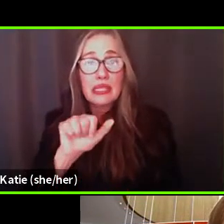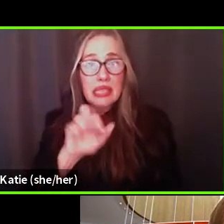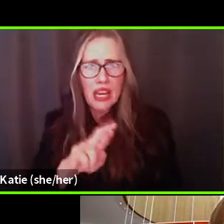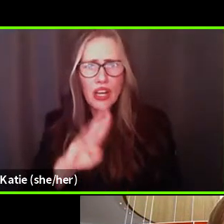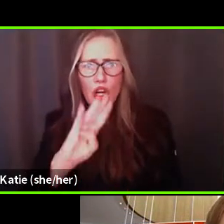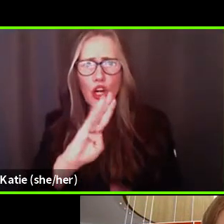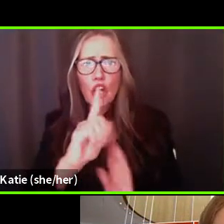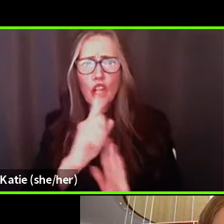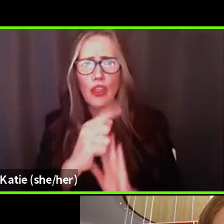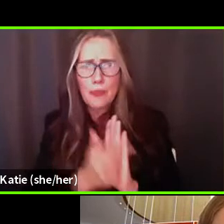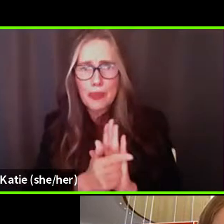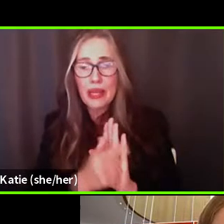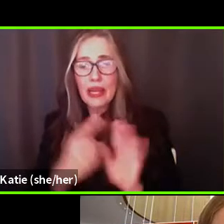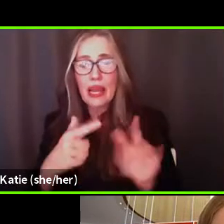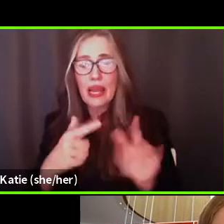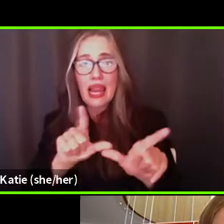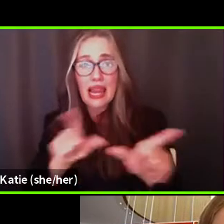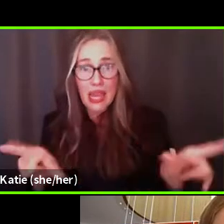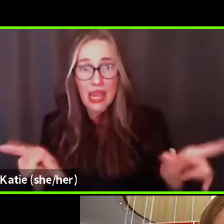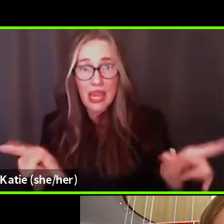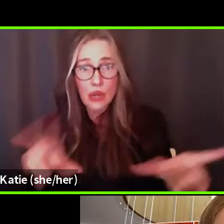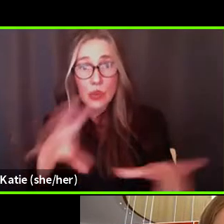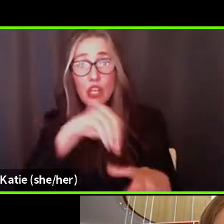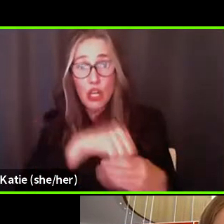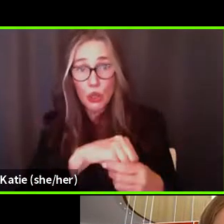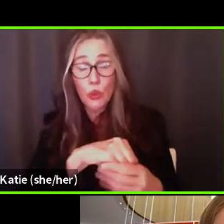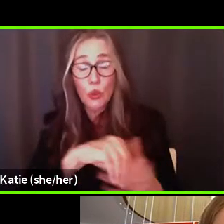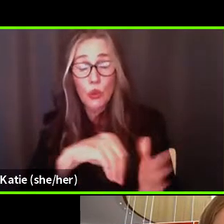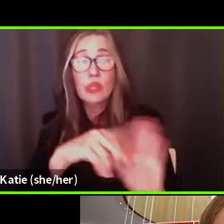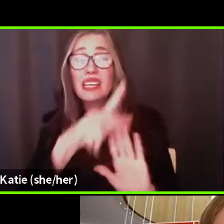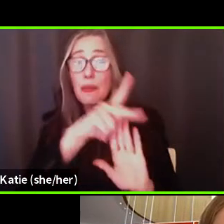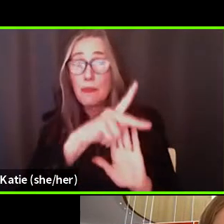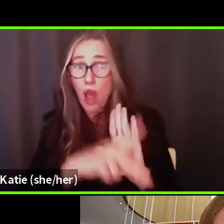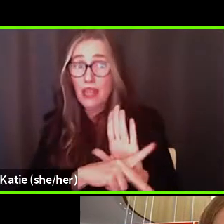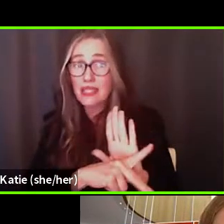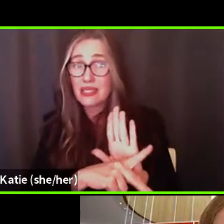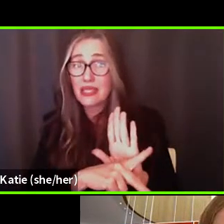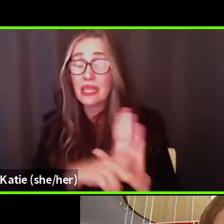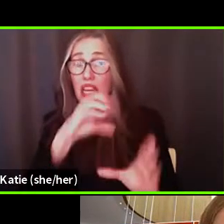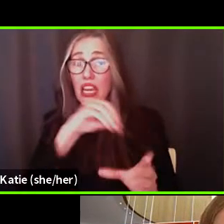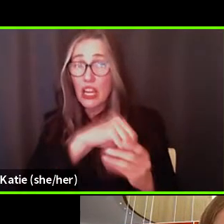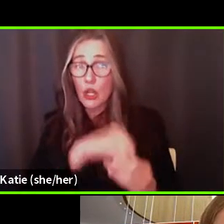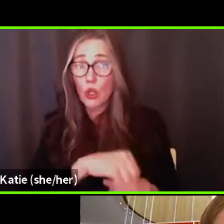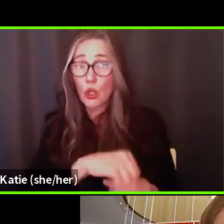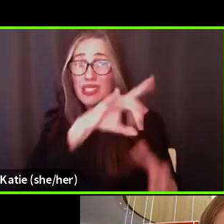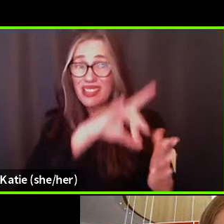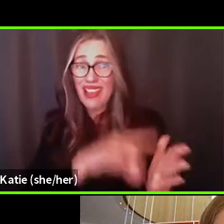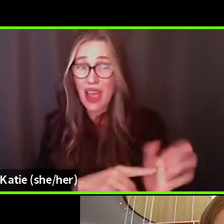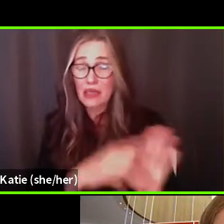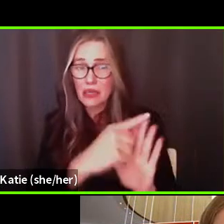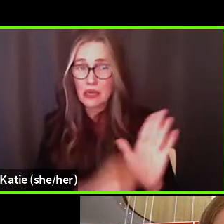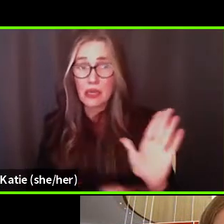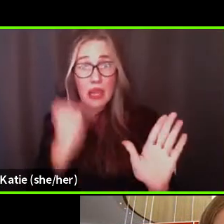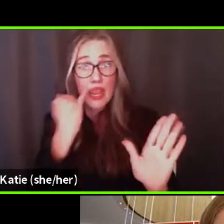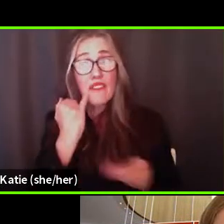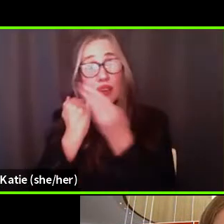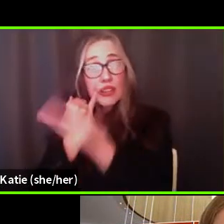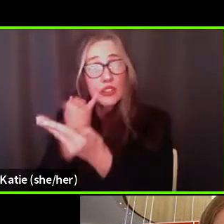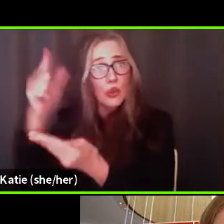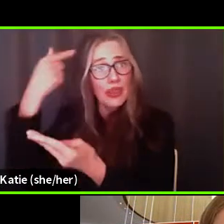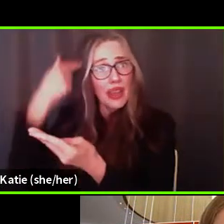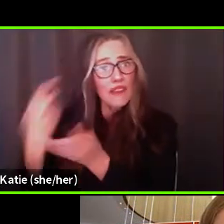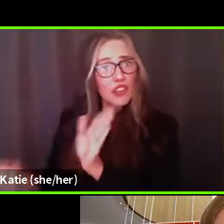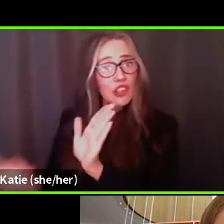the policy components of our efforts if this gets approved and signed by governor newsom then we